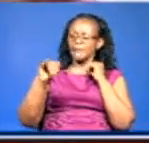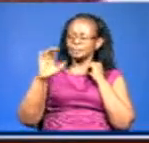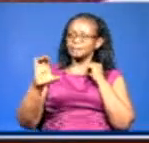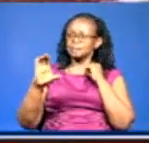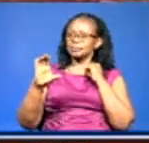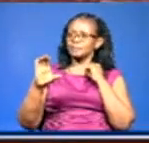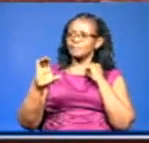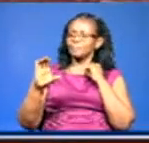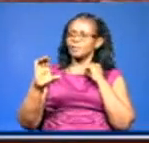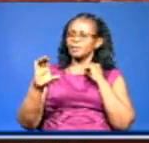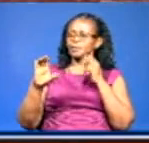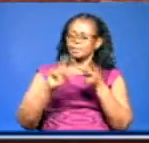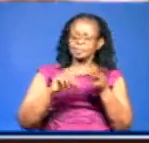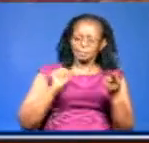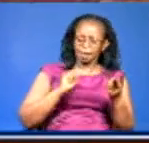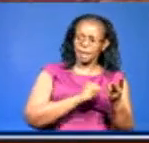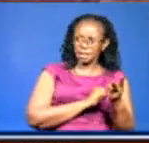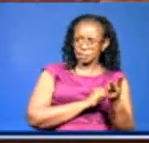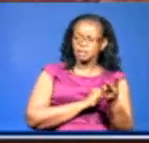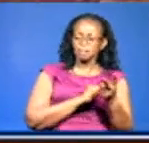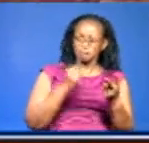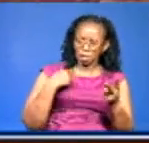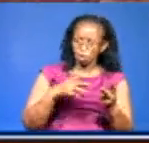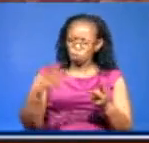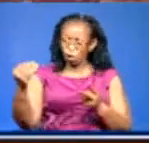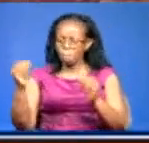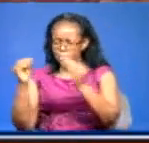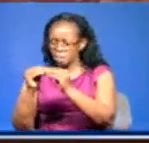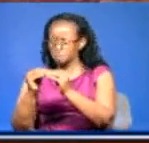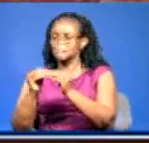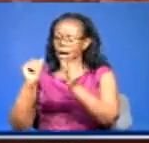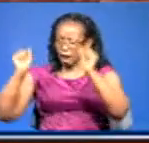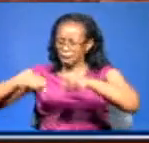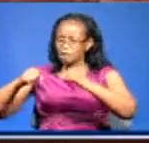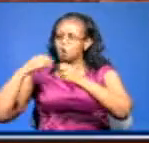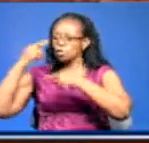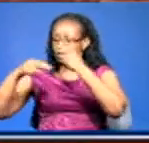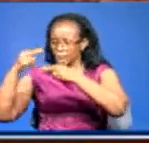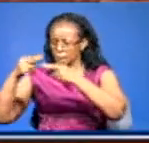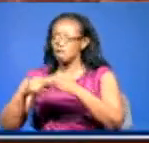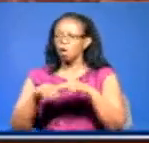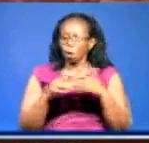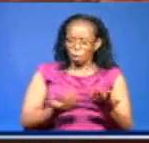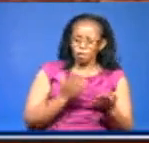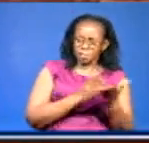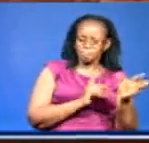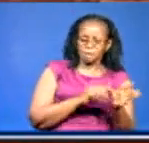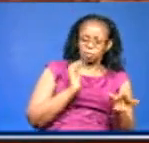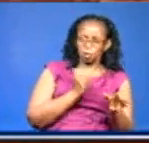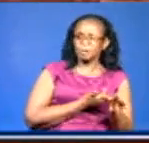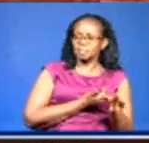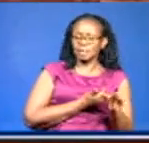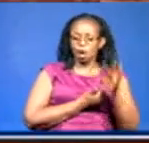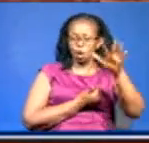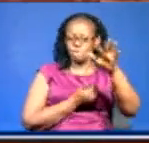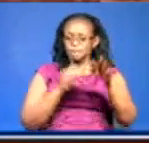the leadership of the Senate, and they would agree in hotels. You'd find a situation where a committee has summoned a cabinet